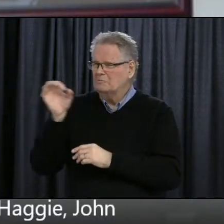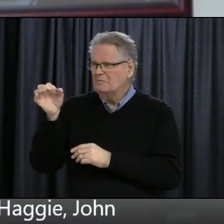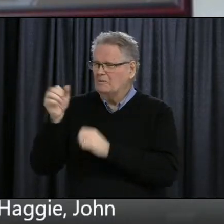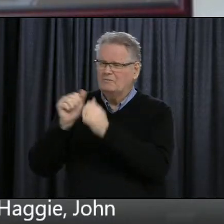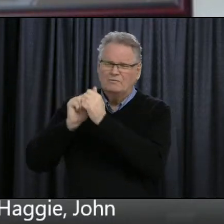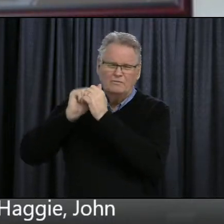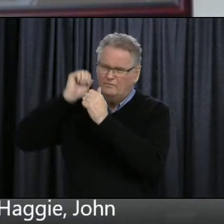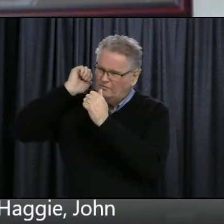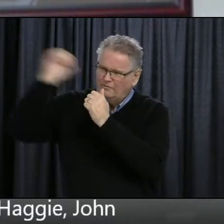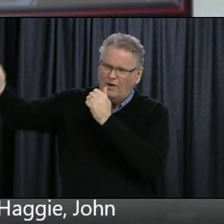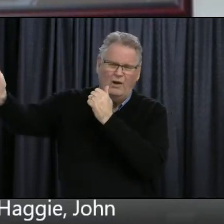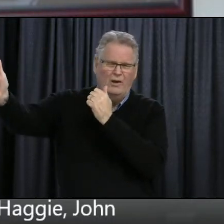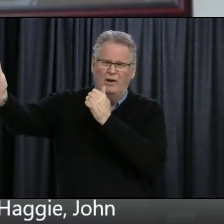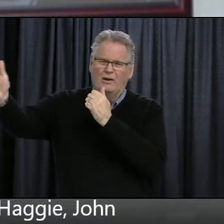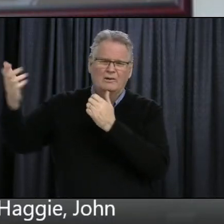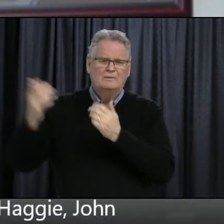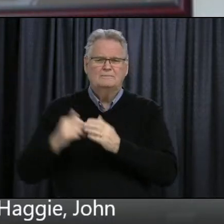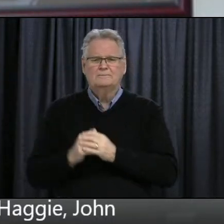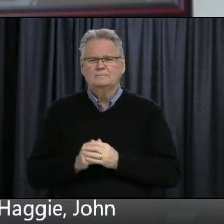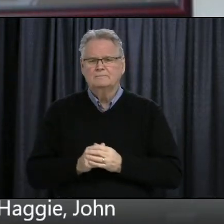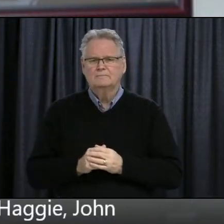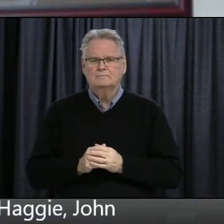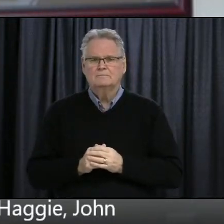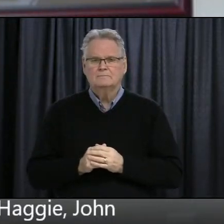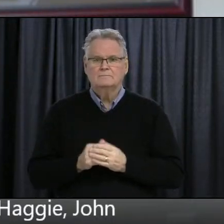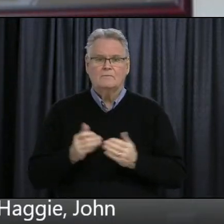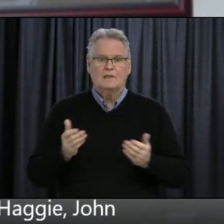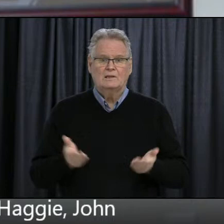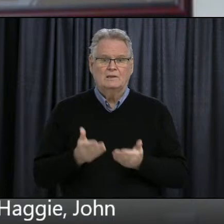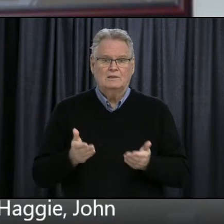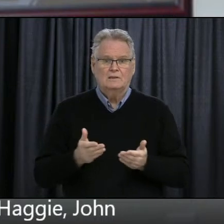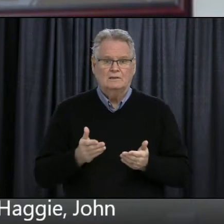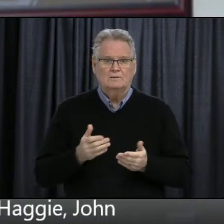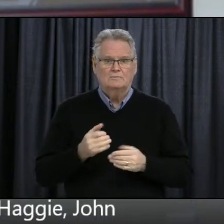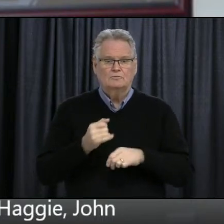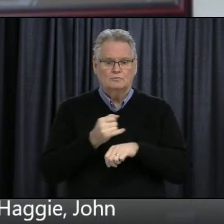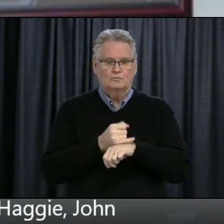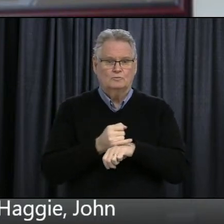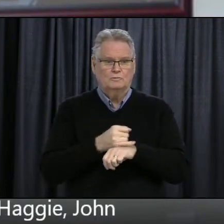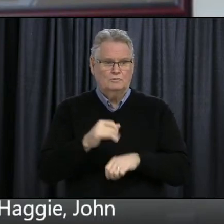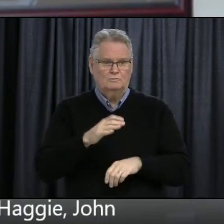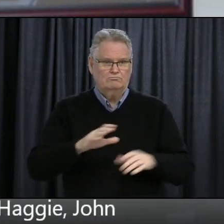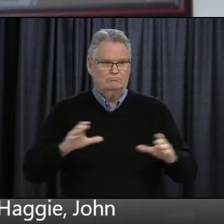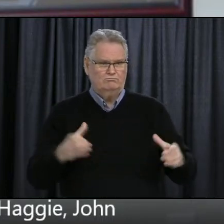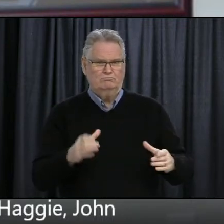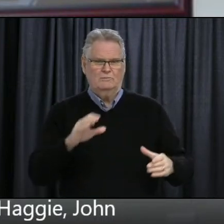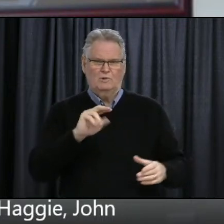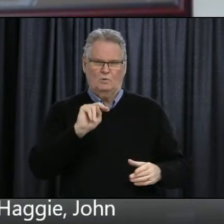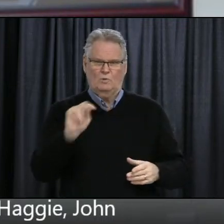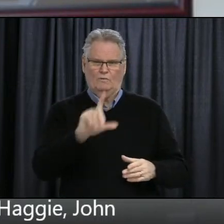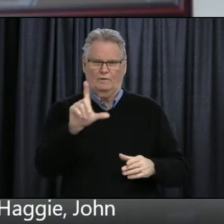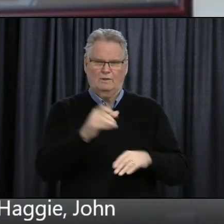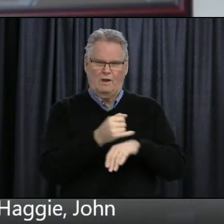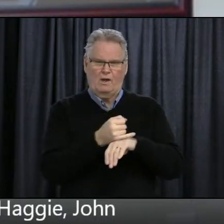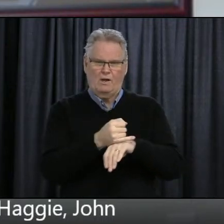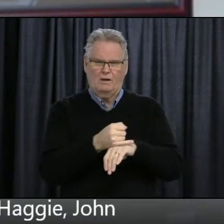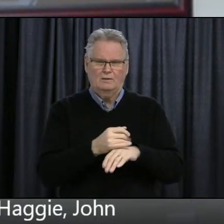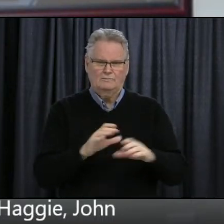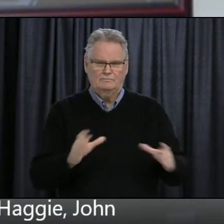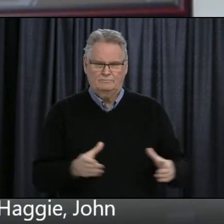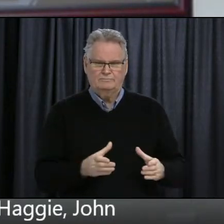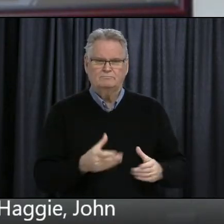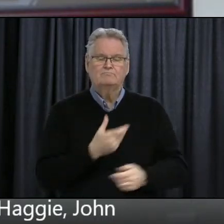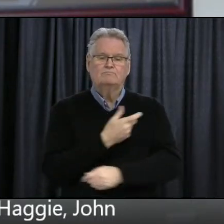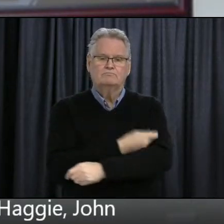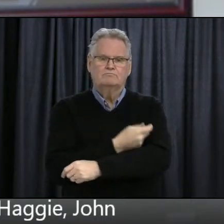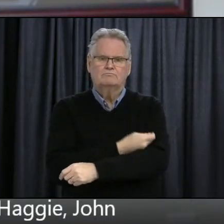island, we have different logistics and different challenges. Our plan in terms of the vaccine rollout, when numbers allow,